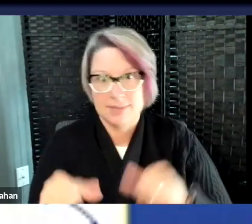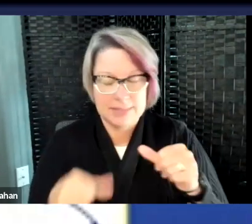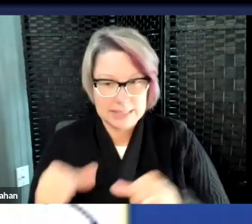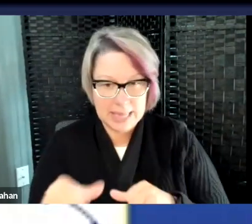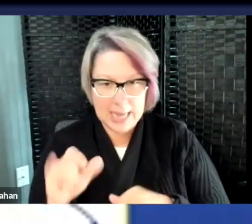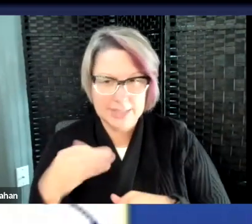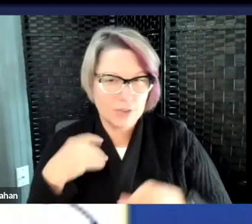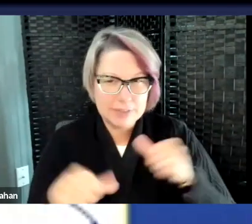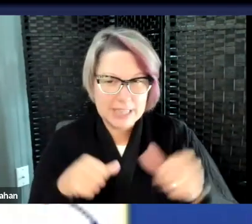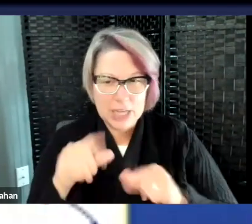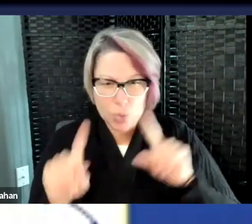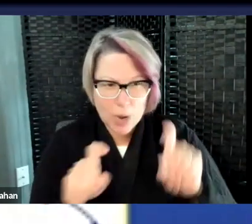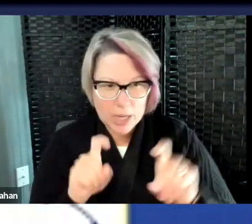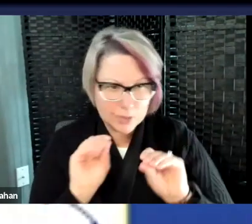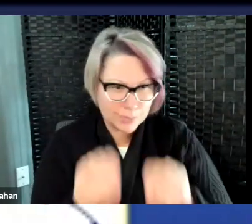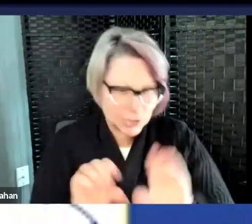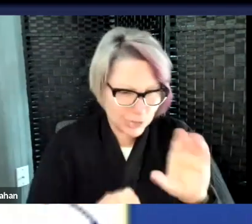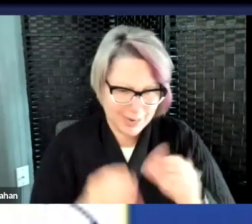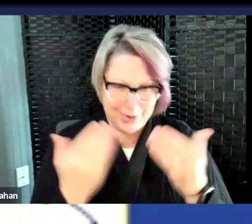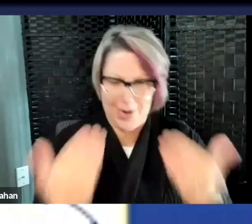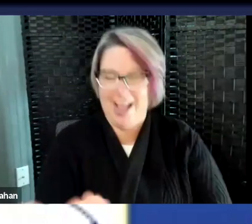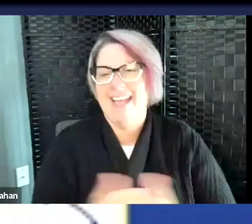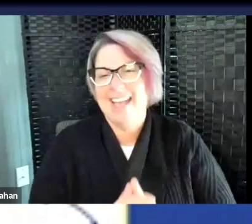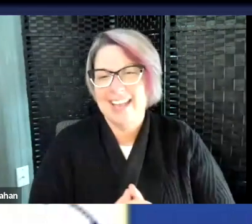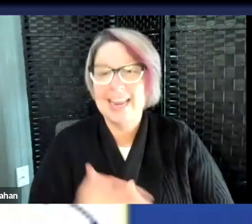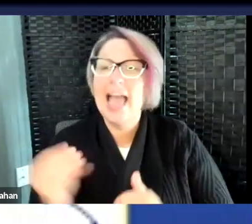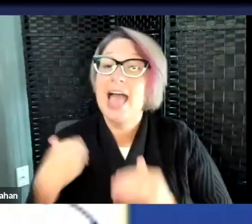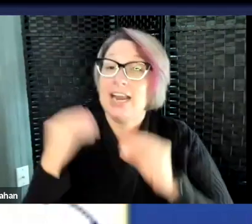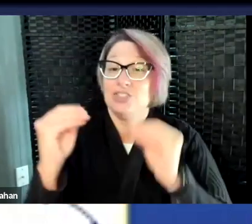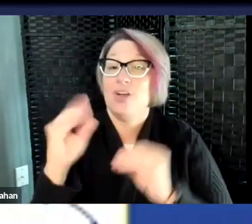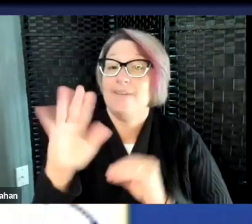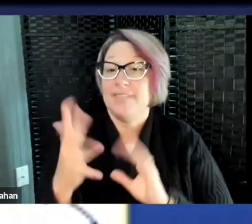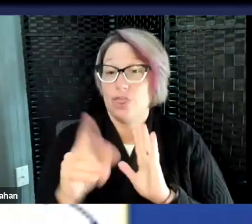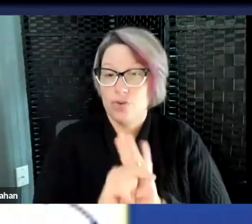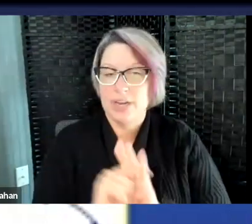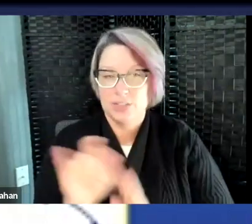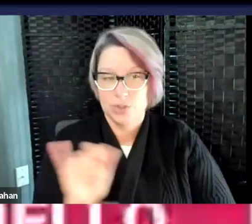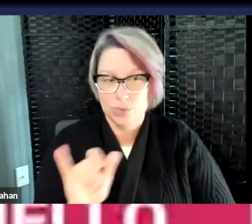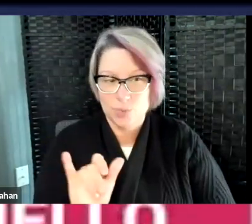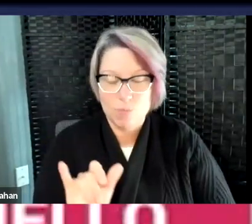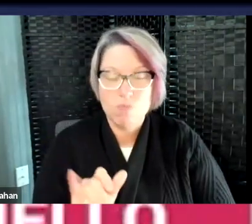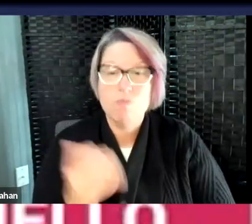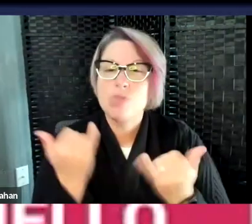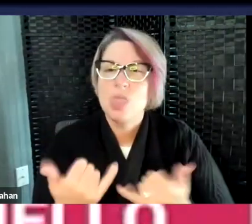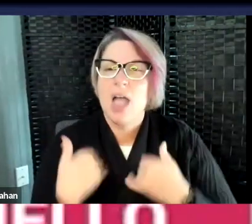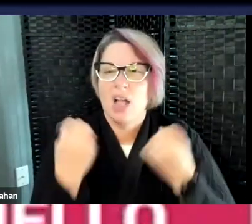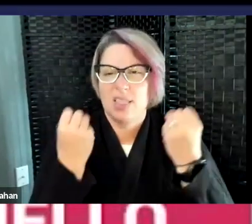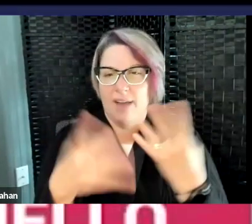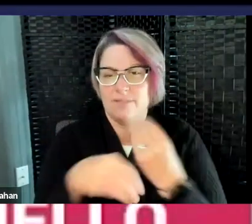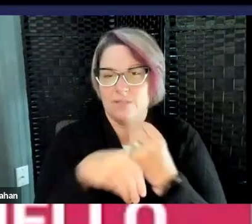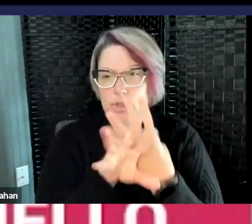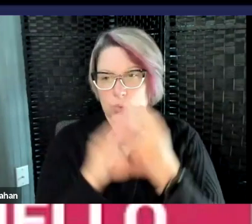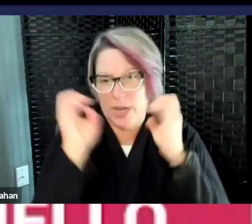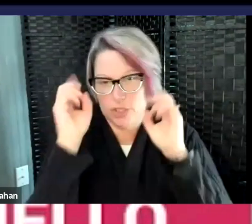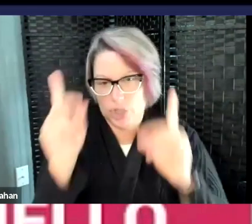questions and you just want to put them in the chat, go for it. And then I taught fifth grade. And so there's some fifth graders on here. And now I do a lot of virtual education. So I'm really happy to